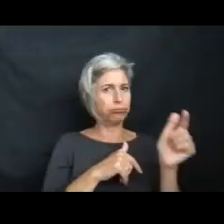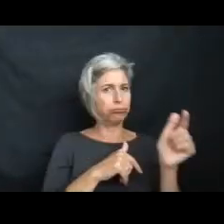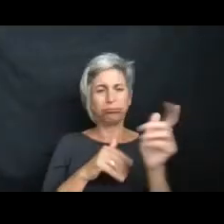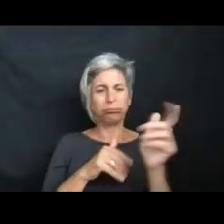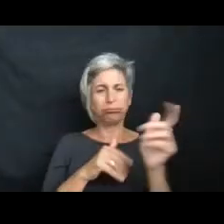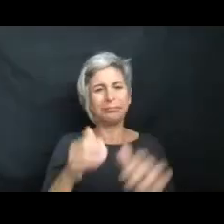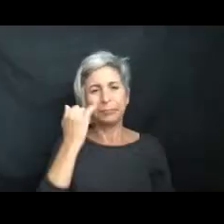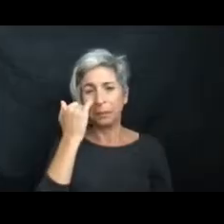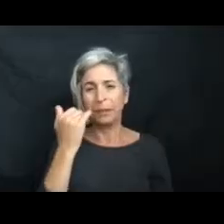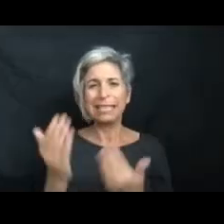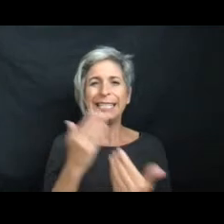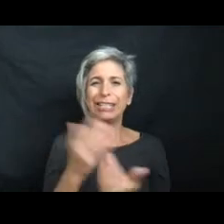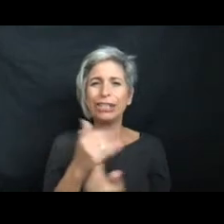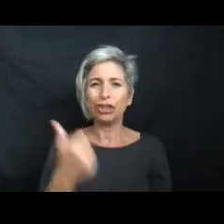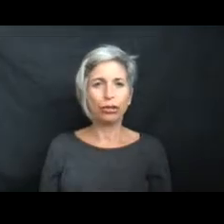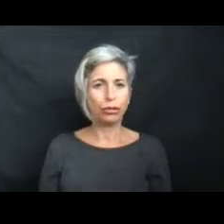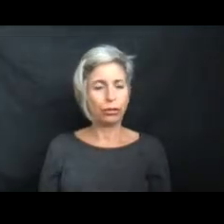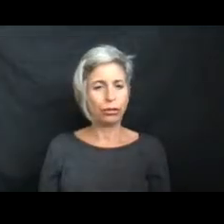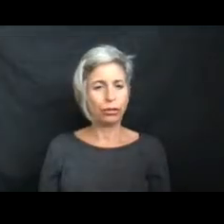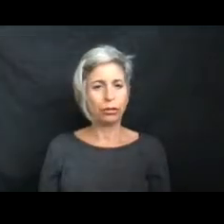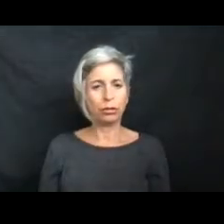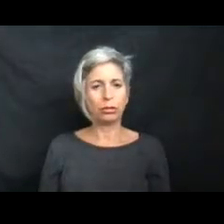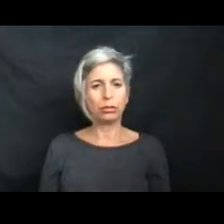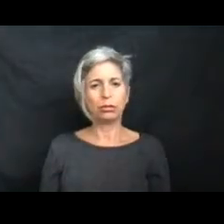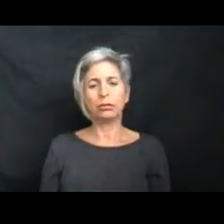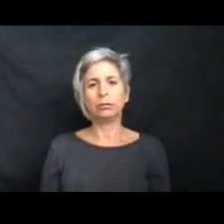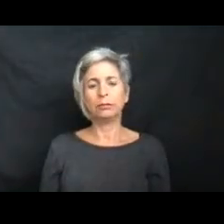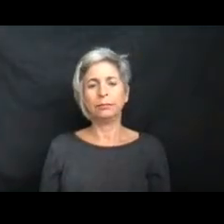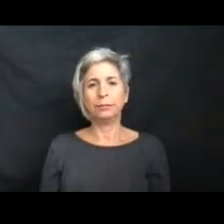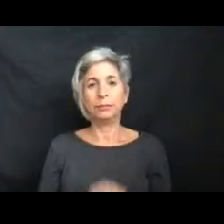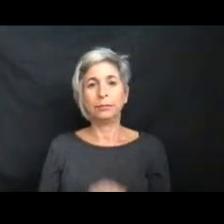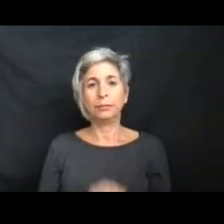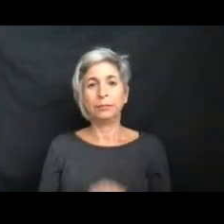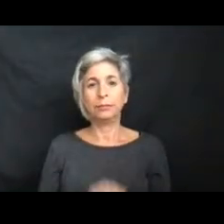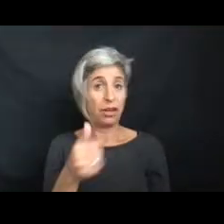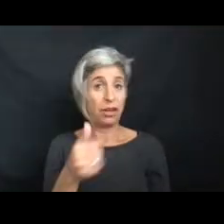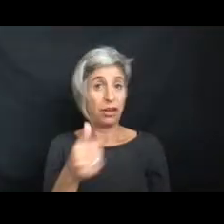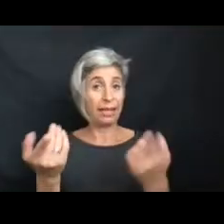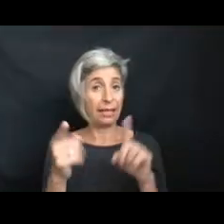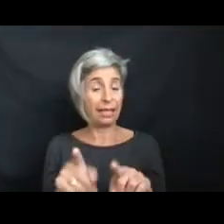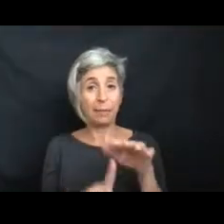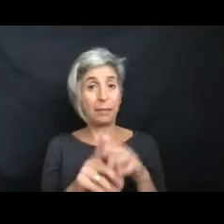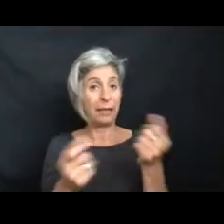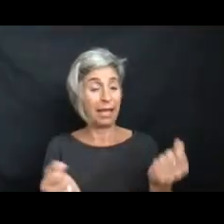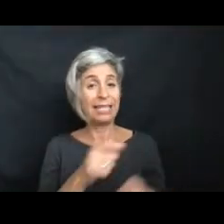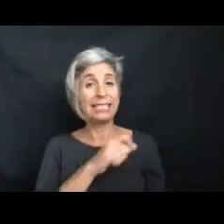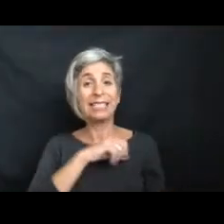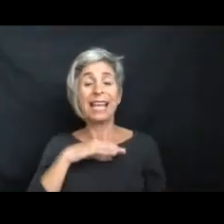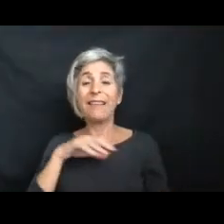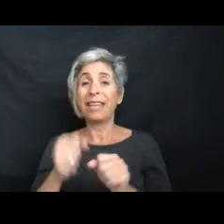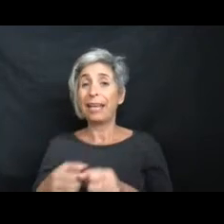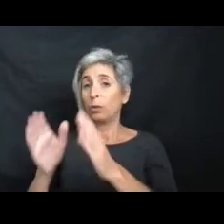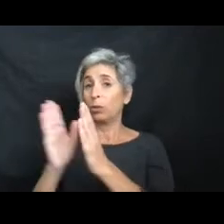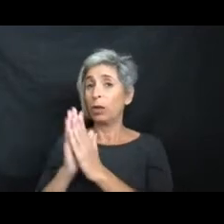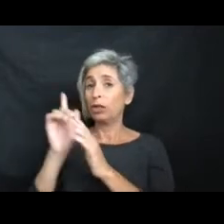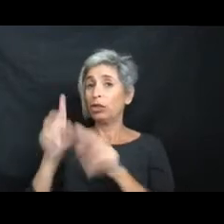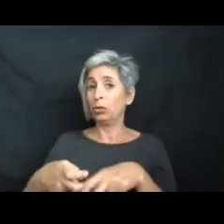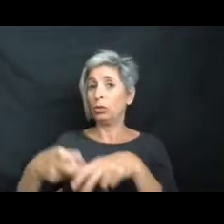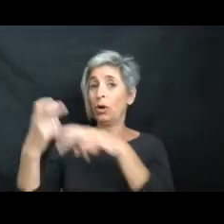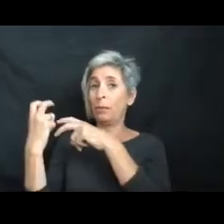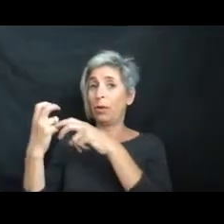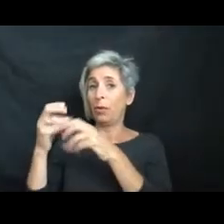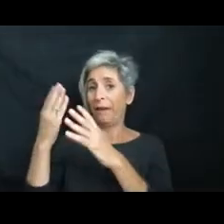or main project. So another thing that can come up is that staff can request for you to upload a file.